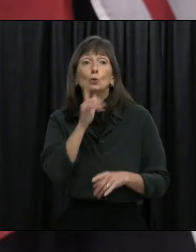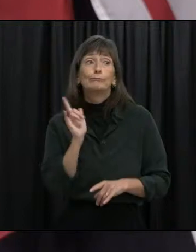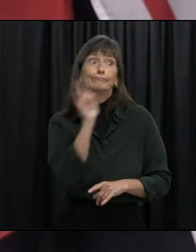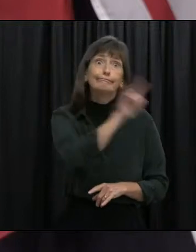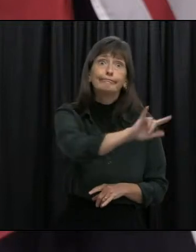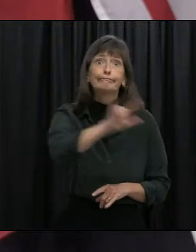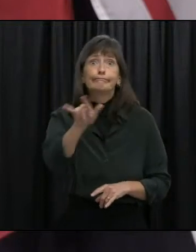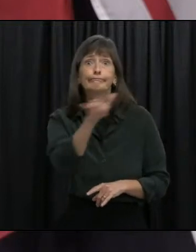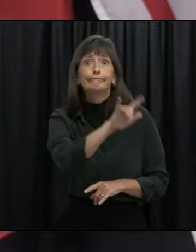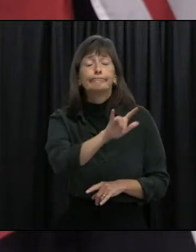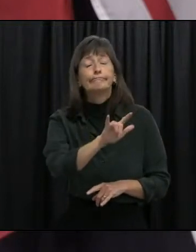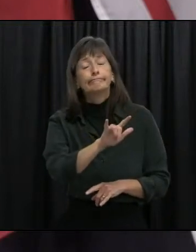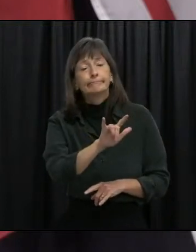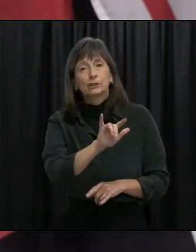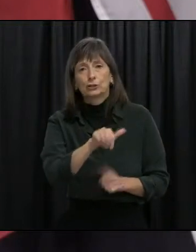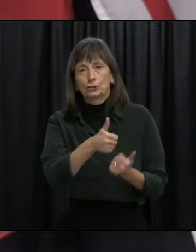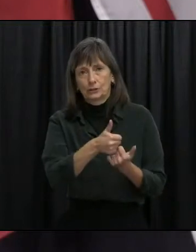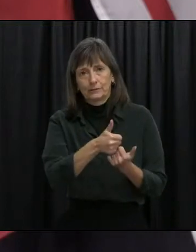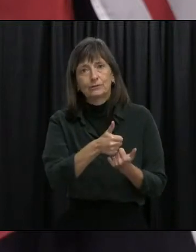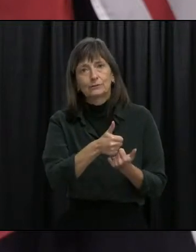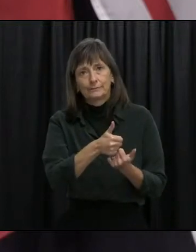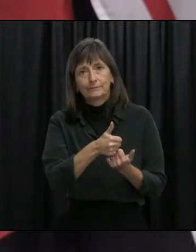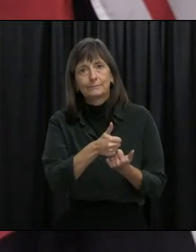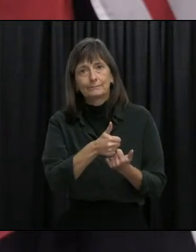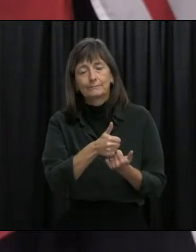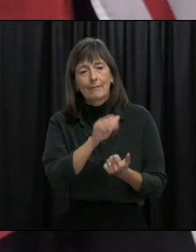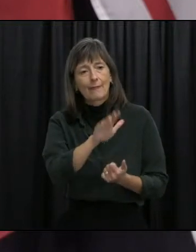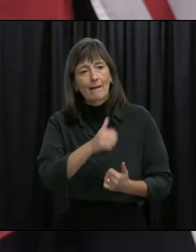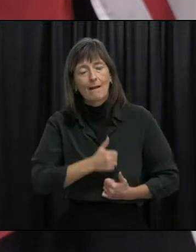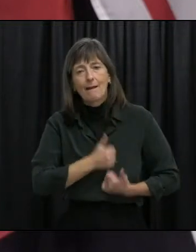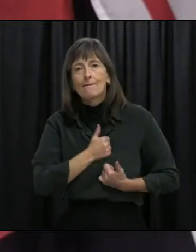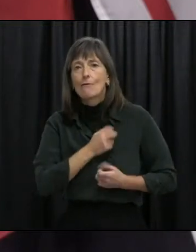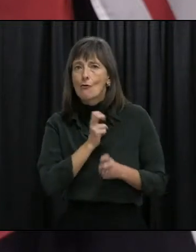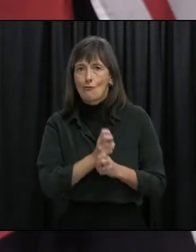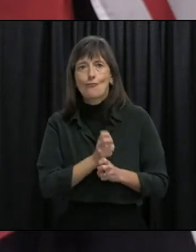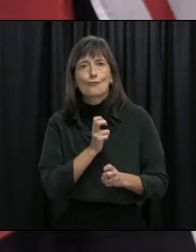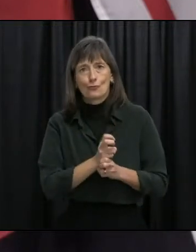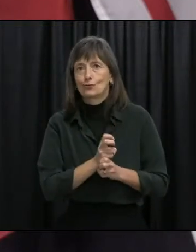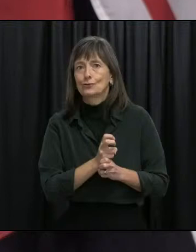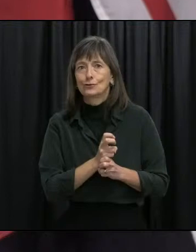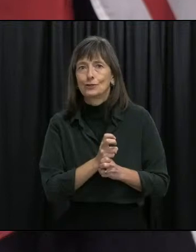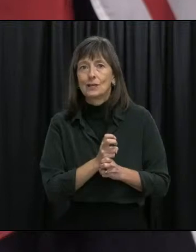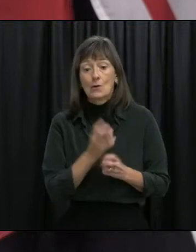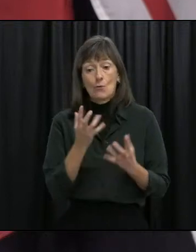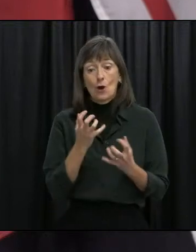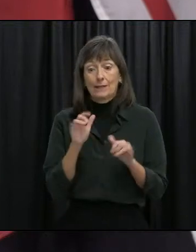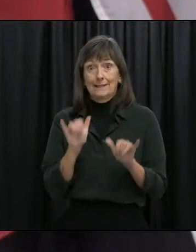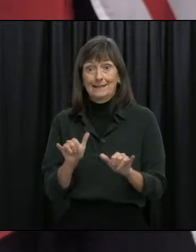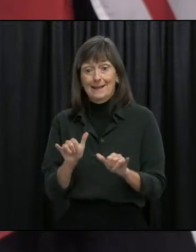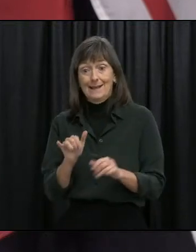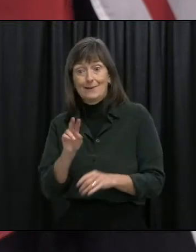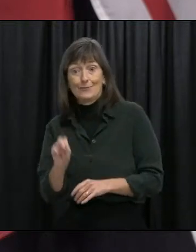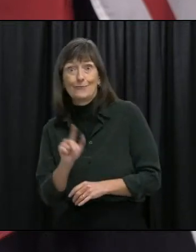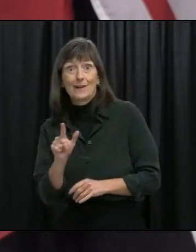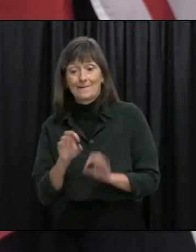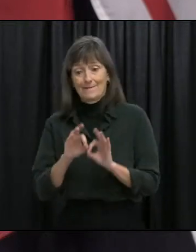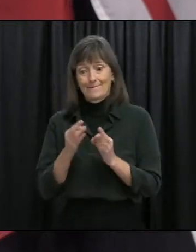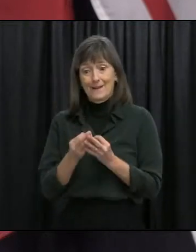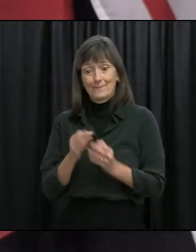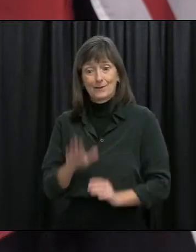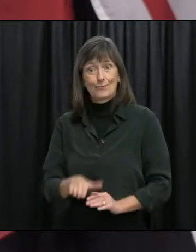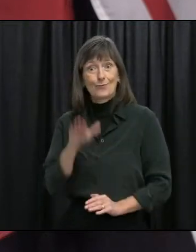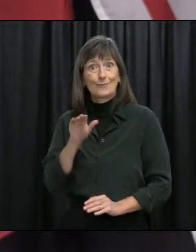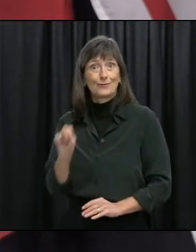difficult lifestyle. They do it for their families, and they do it so they can keep roots here and their families can grow in